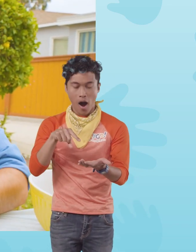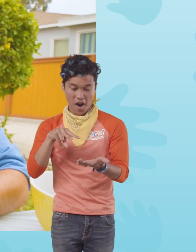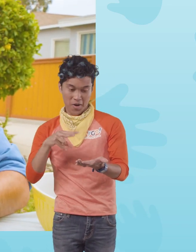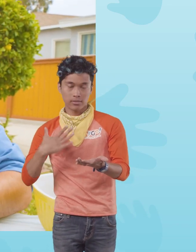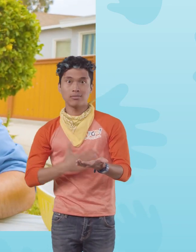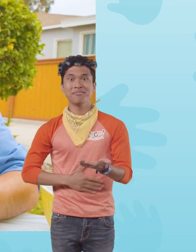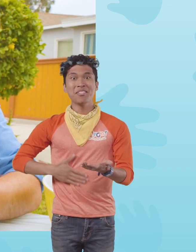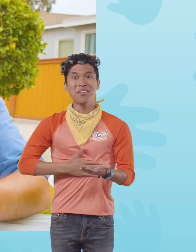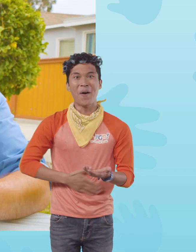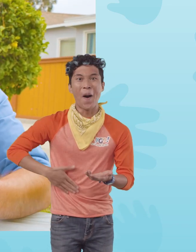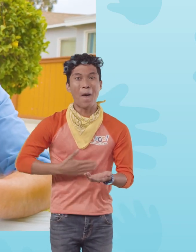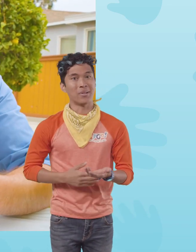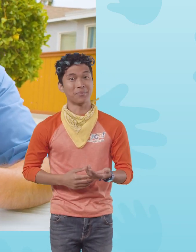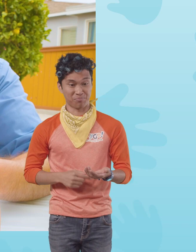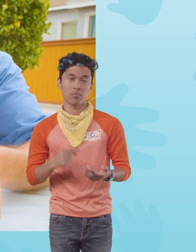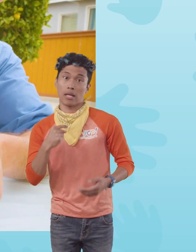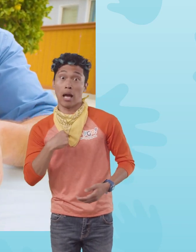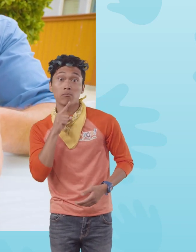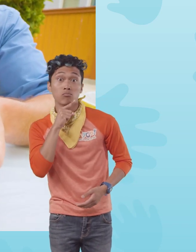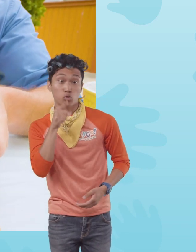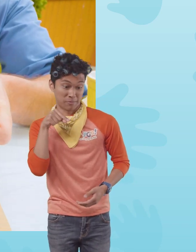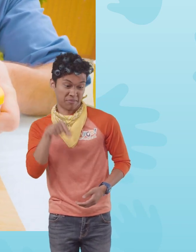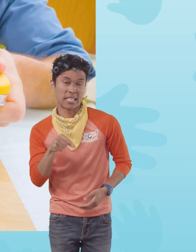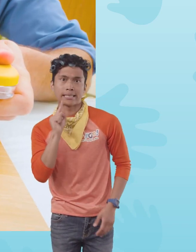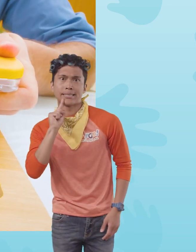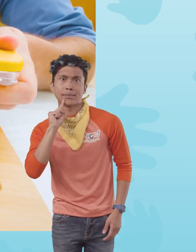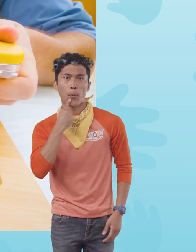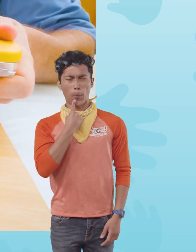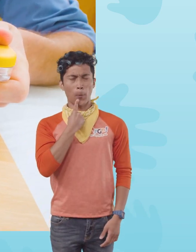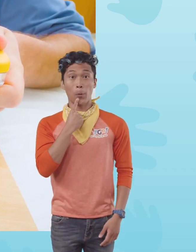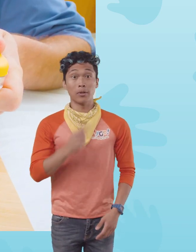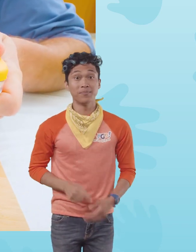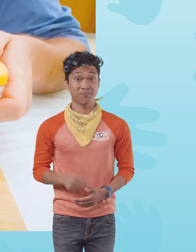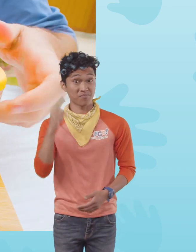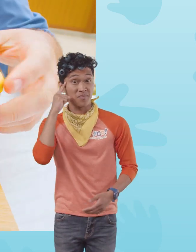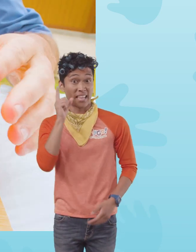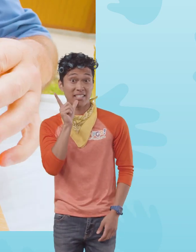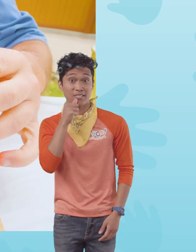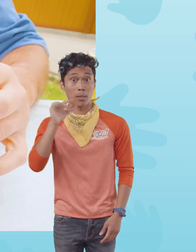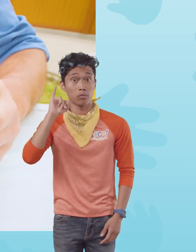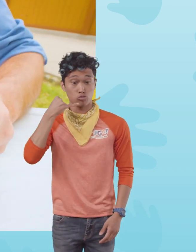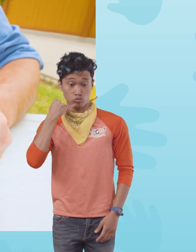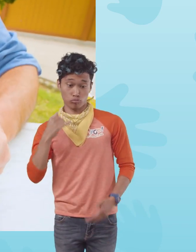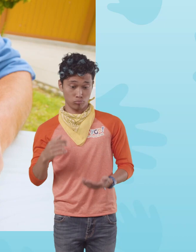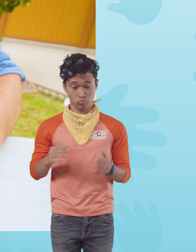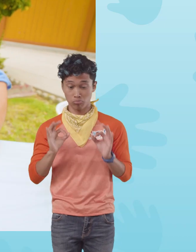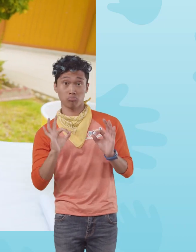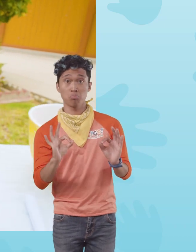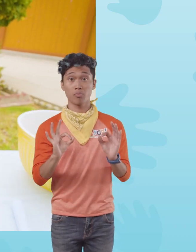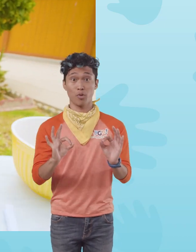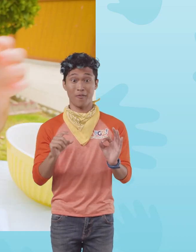so yummy. I bet it'd be really sour though. All right. I think that is